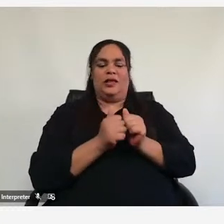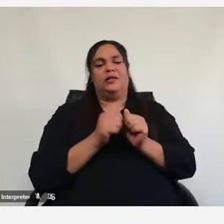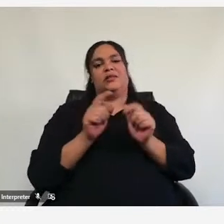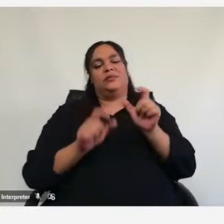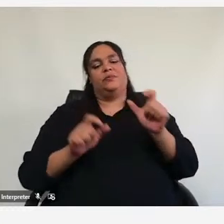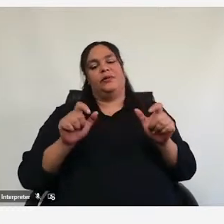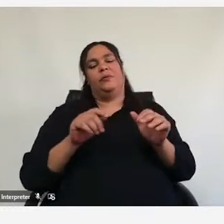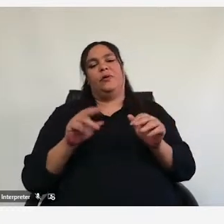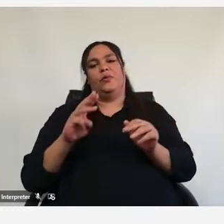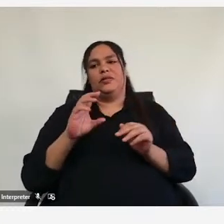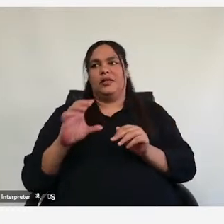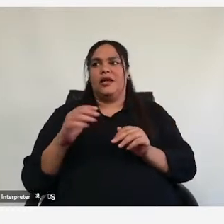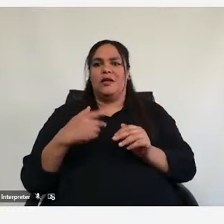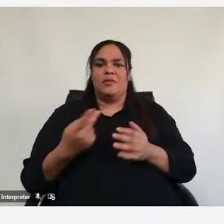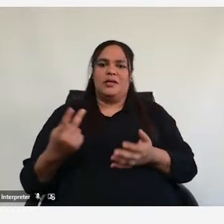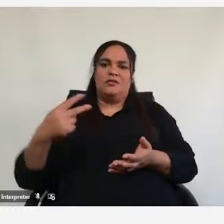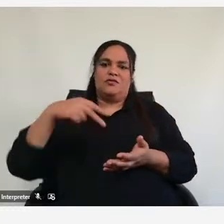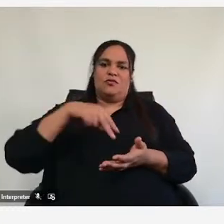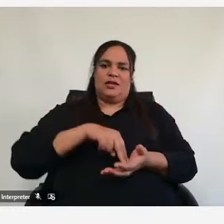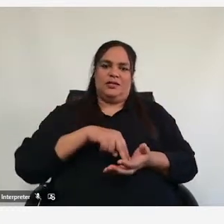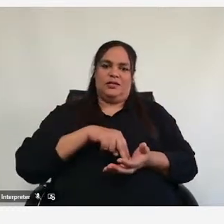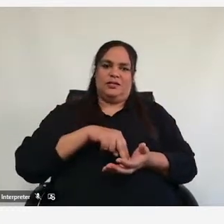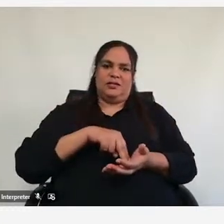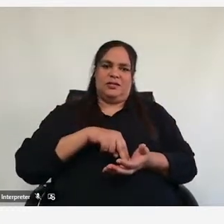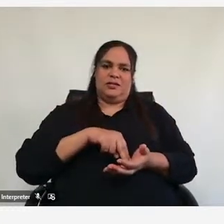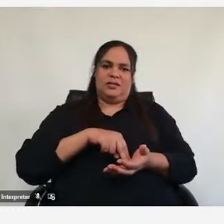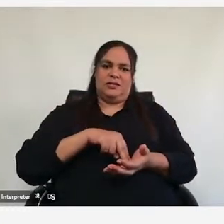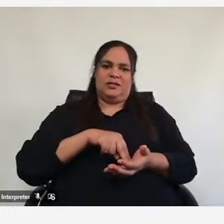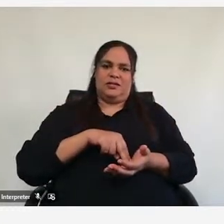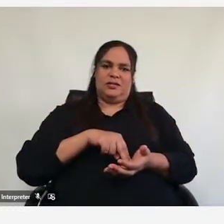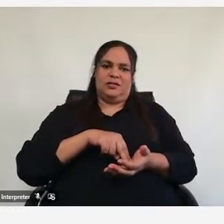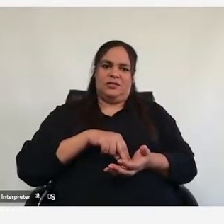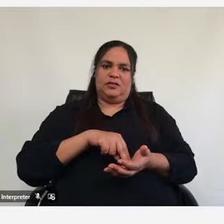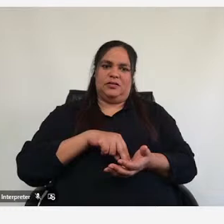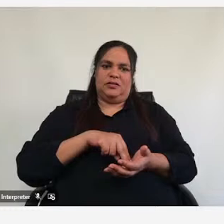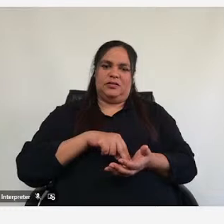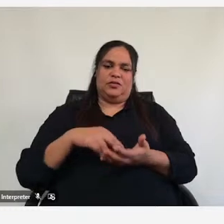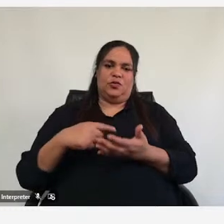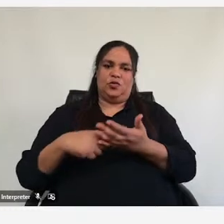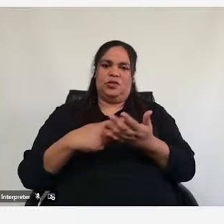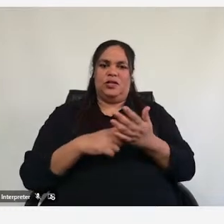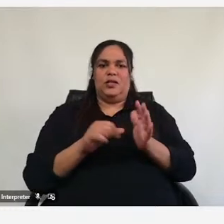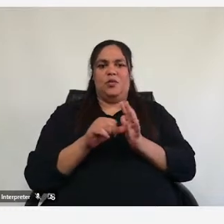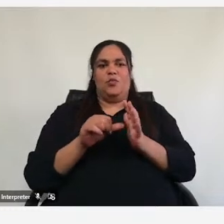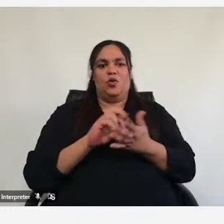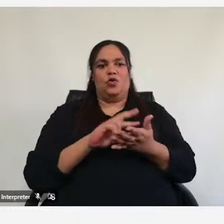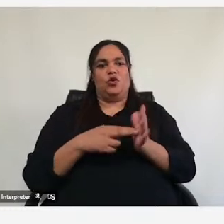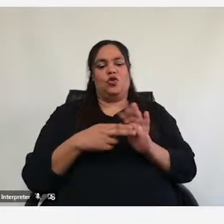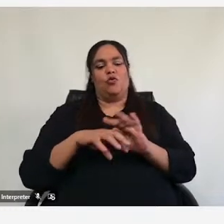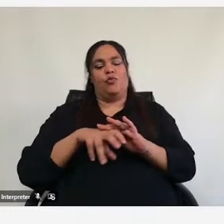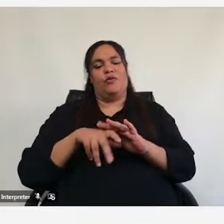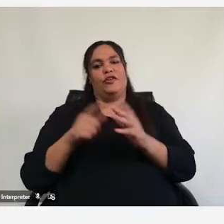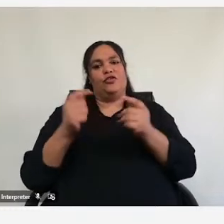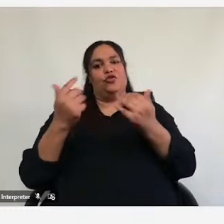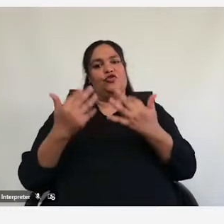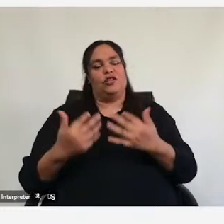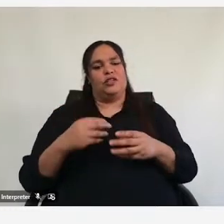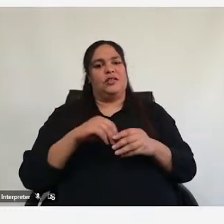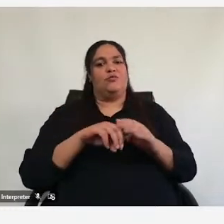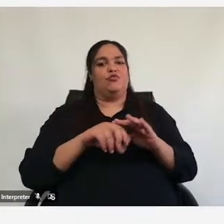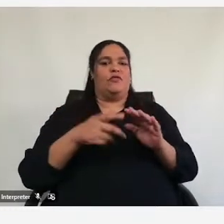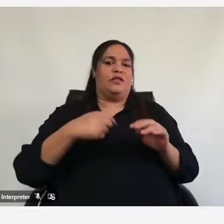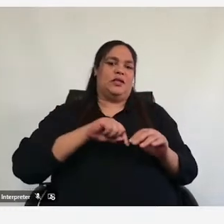of the Western Cape, I rise today to discuss the crucial role of the provincial treasury in our